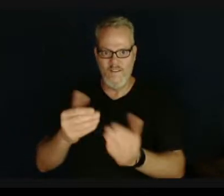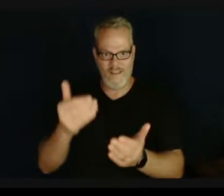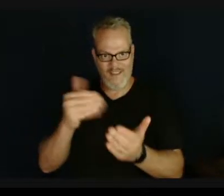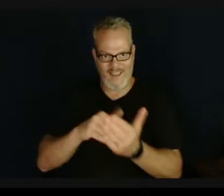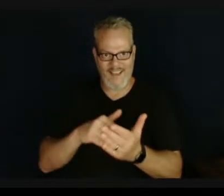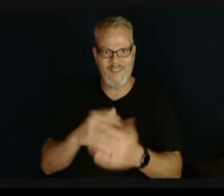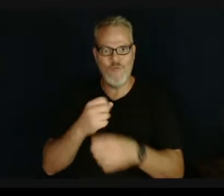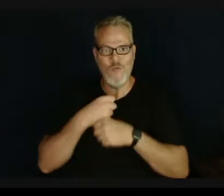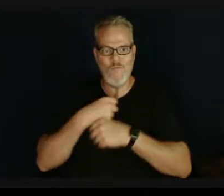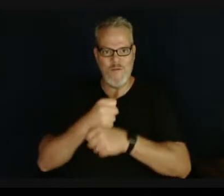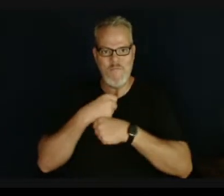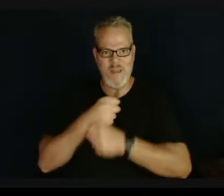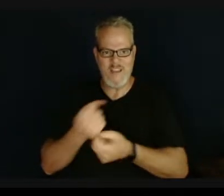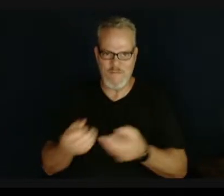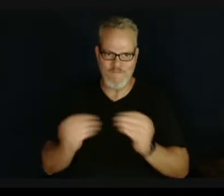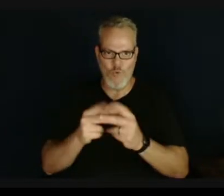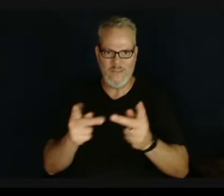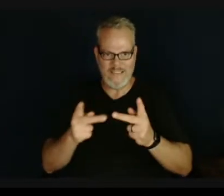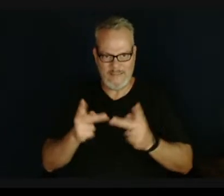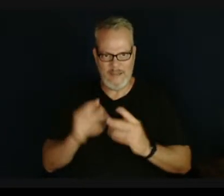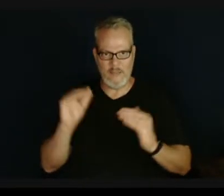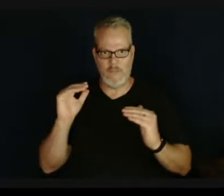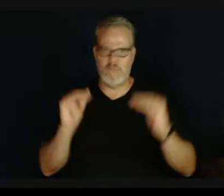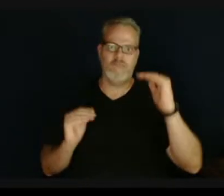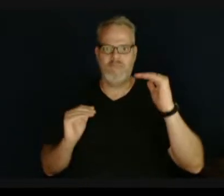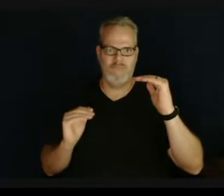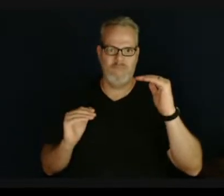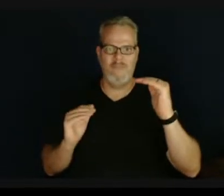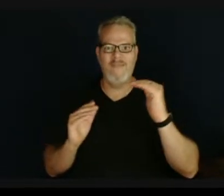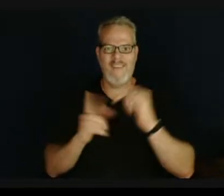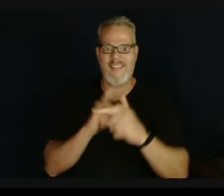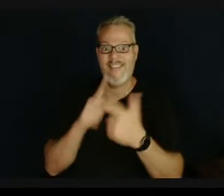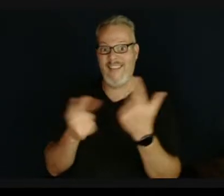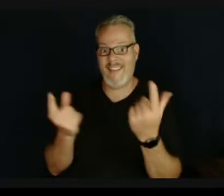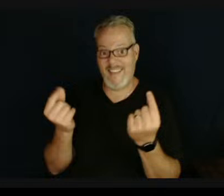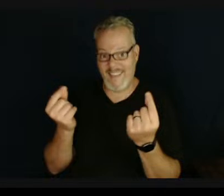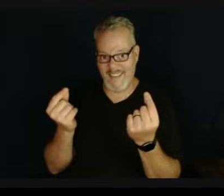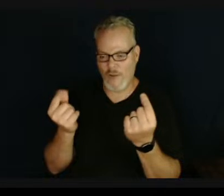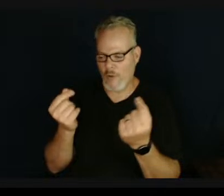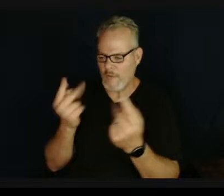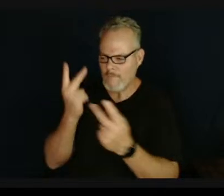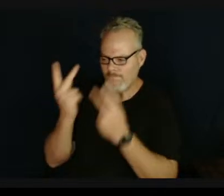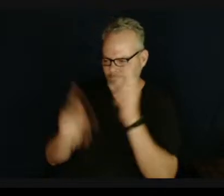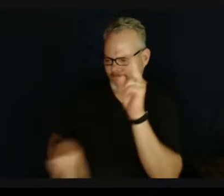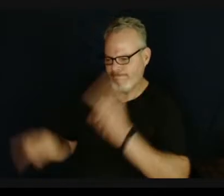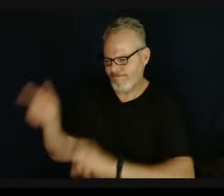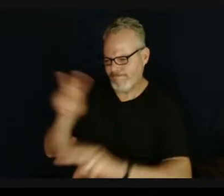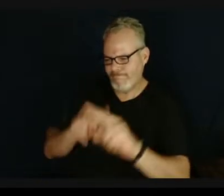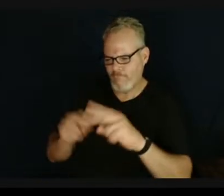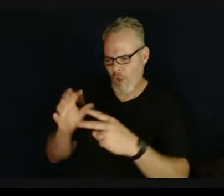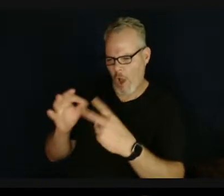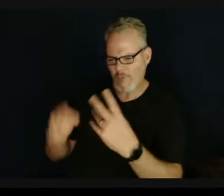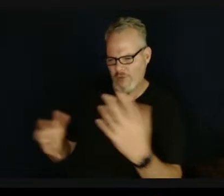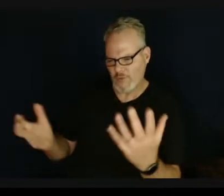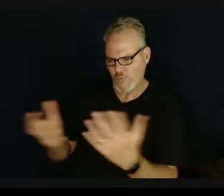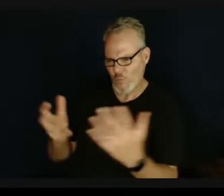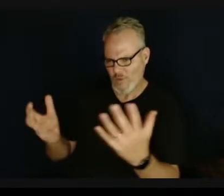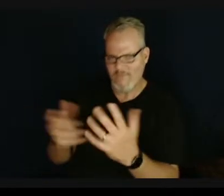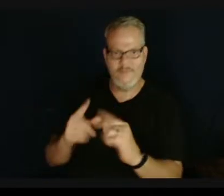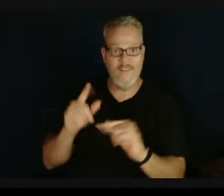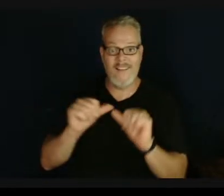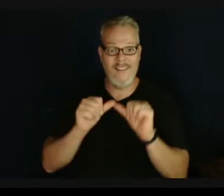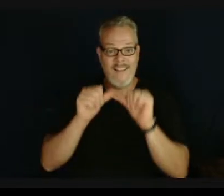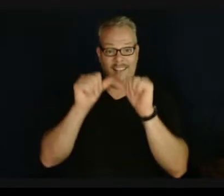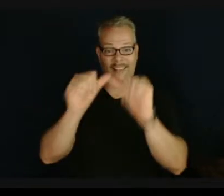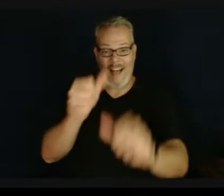more space. That's going to throw off the equilibrium. And then you're going to have to change how your eruption goes, right? So it cannot last forever is what